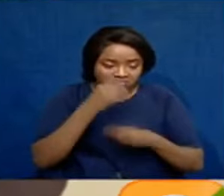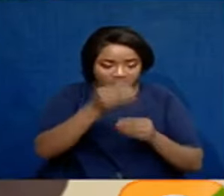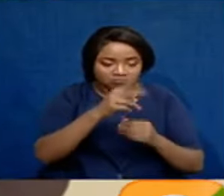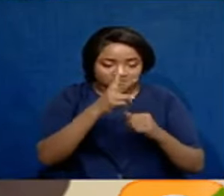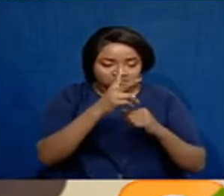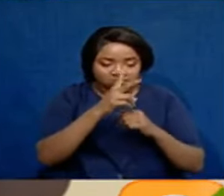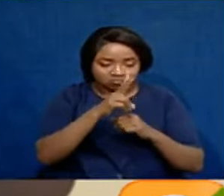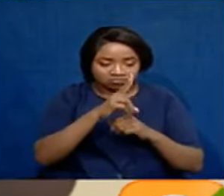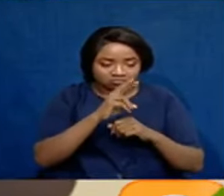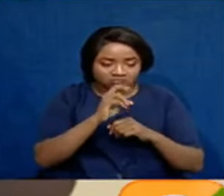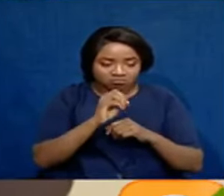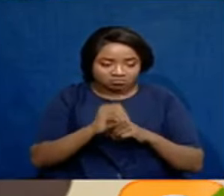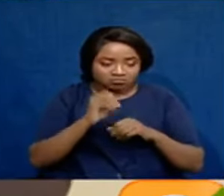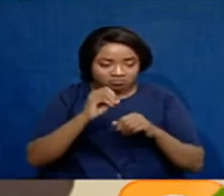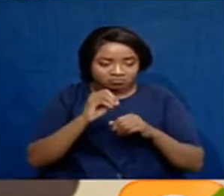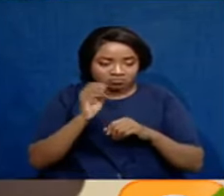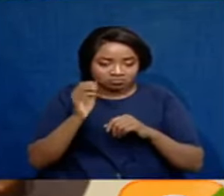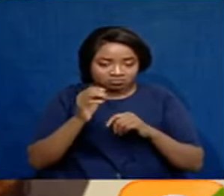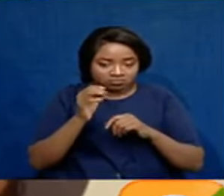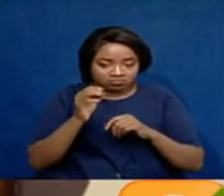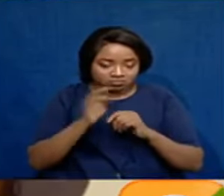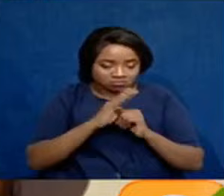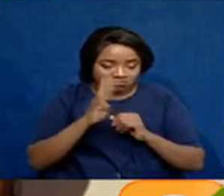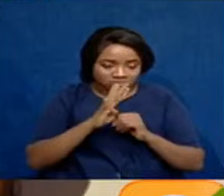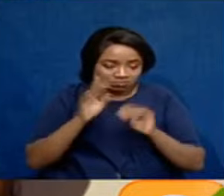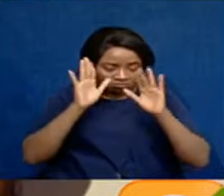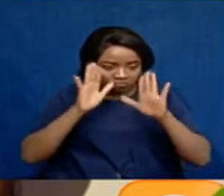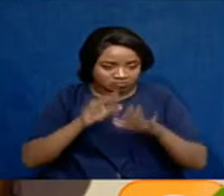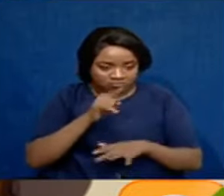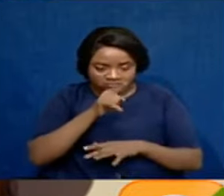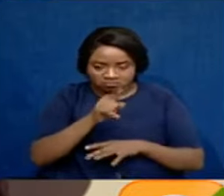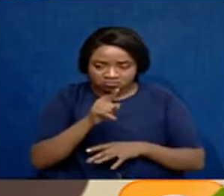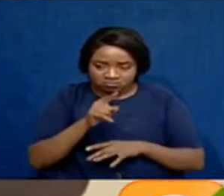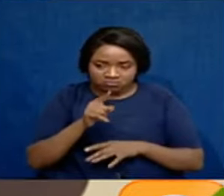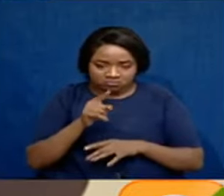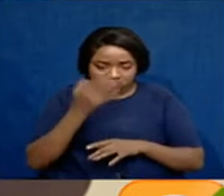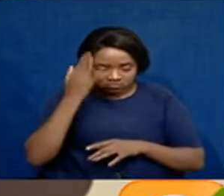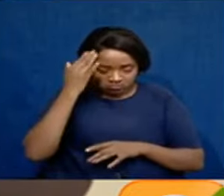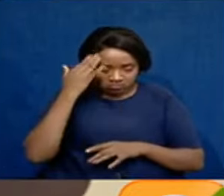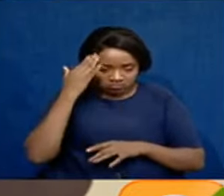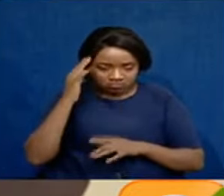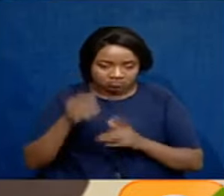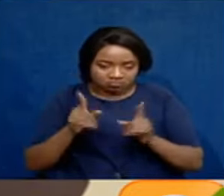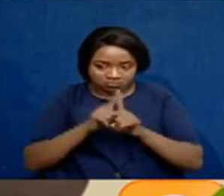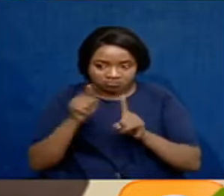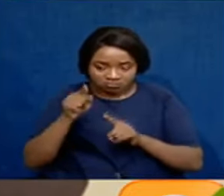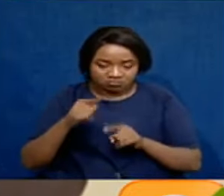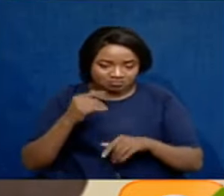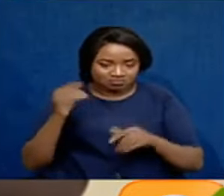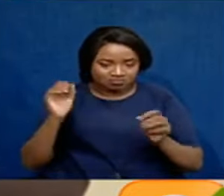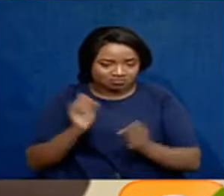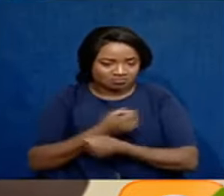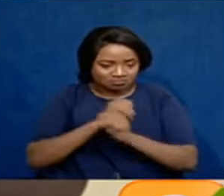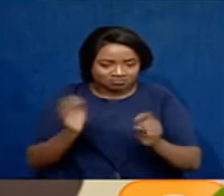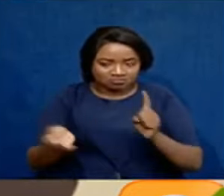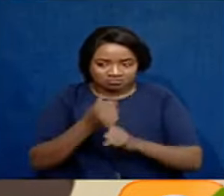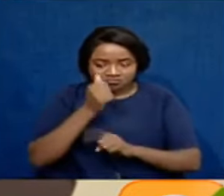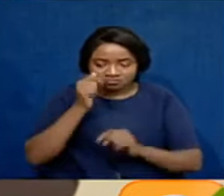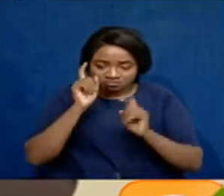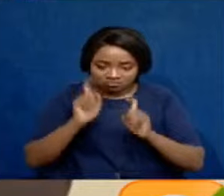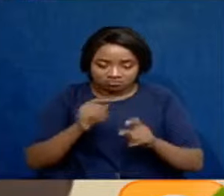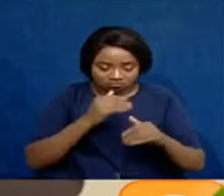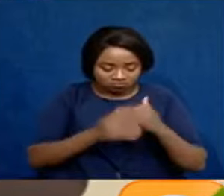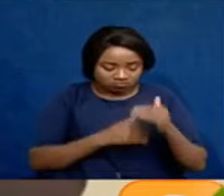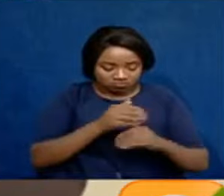been given 4 billion for screening. It is more near impossible. So let that process of migration from NHIF to